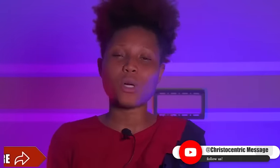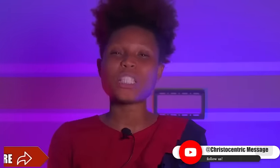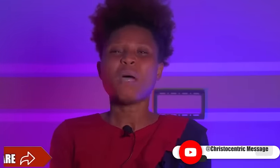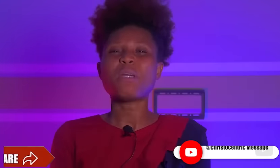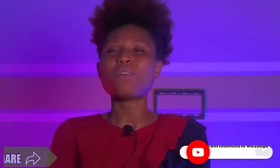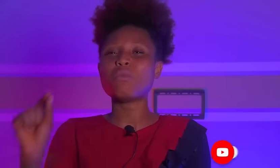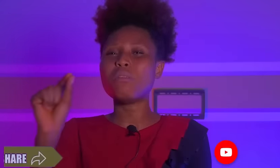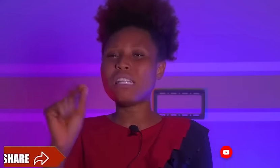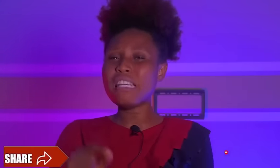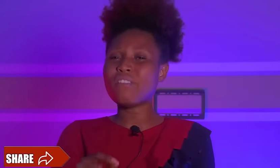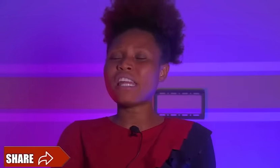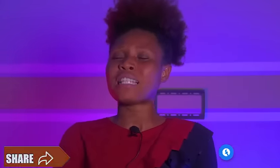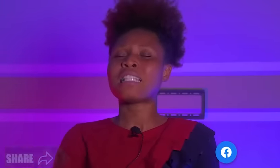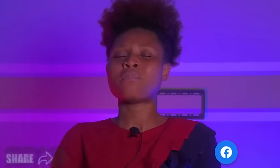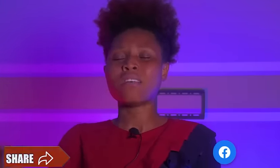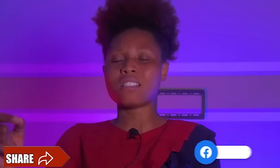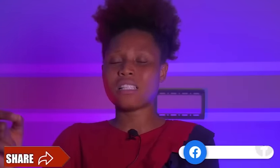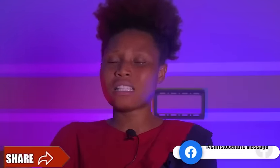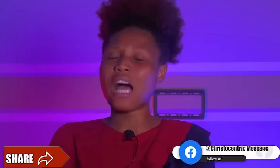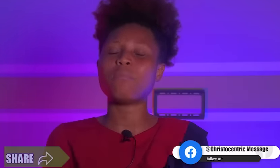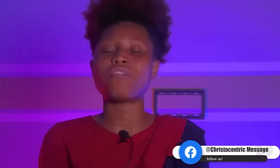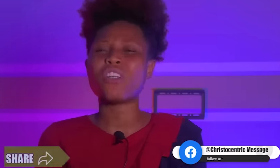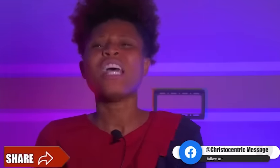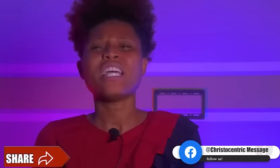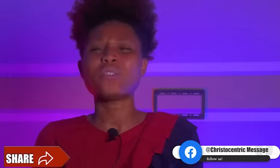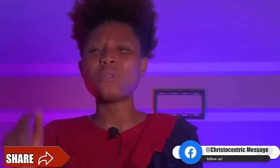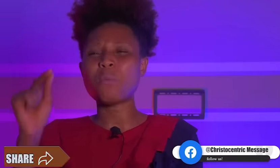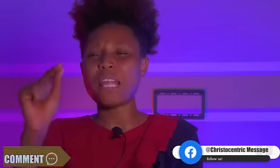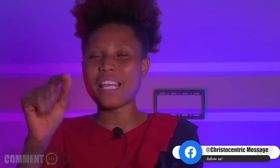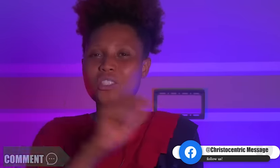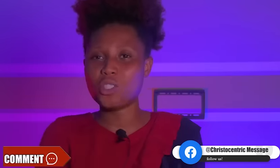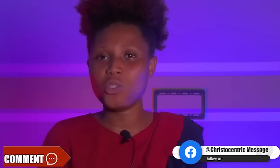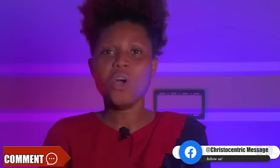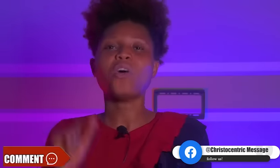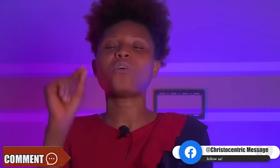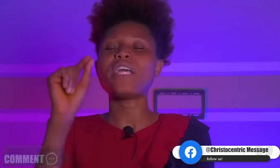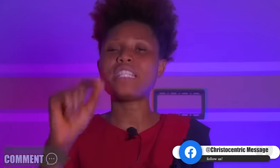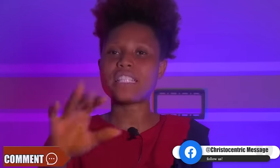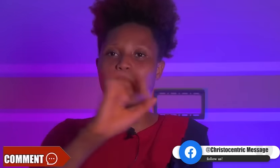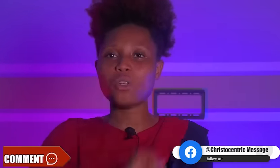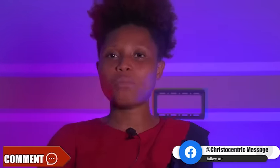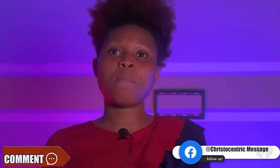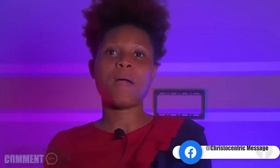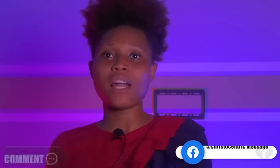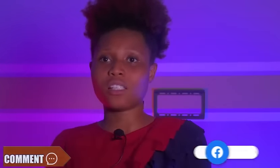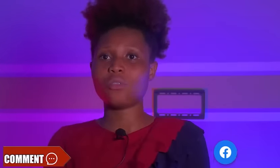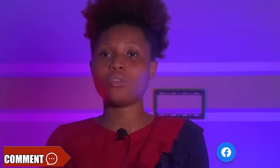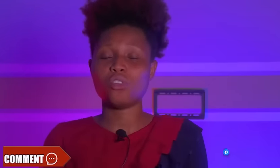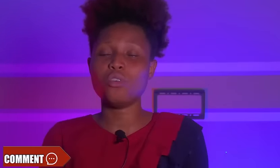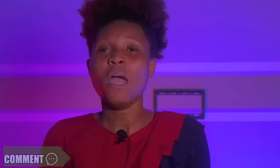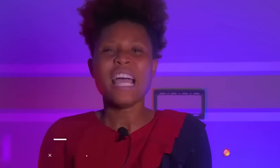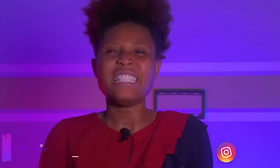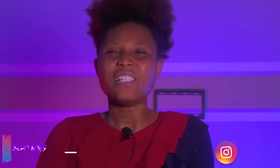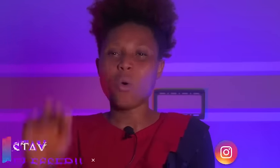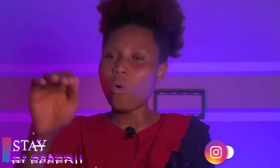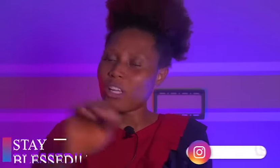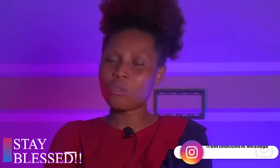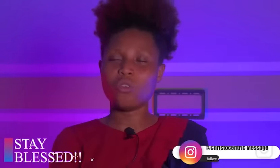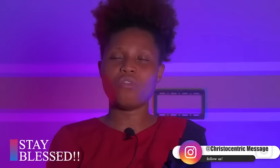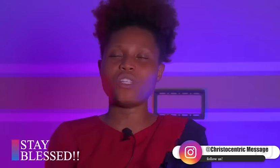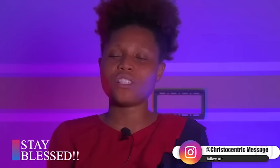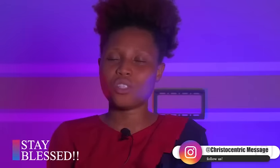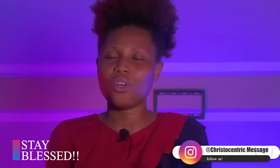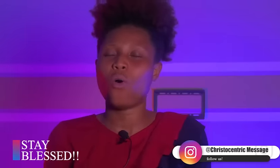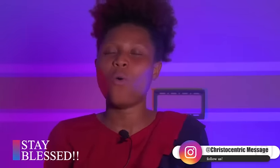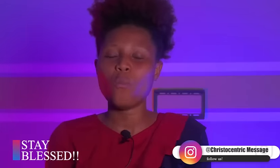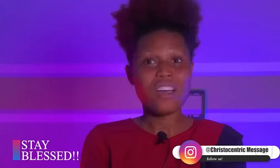message across, because we believe that as this message is coming forth, it's going to bless you. Your graces are going to be imparted unto you, and then God is